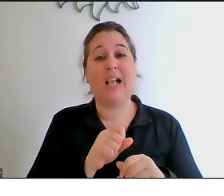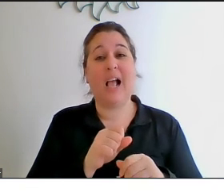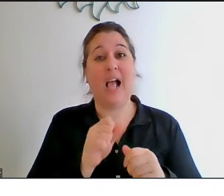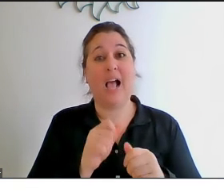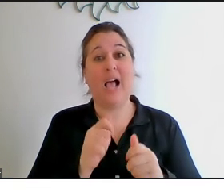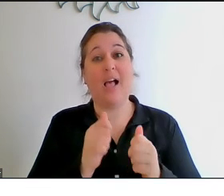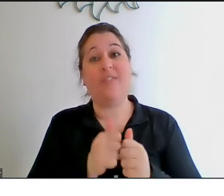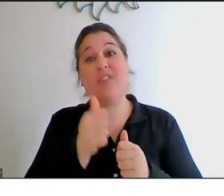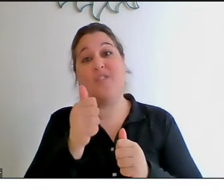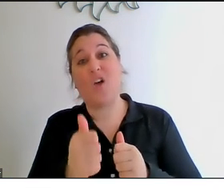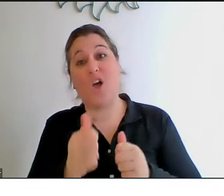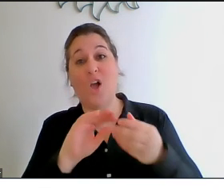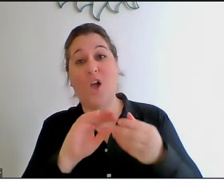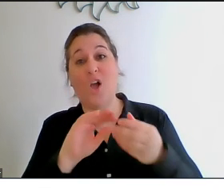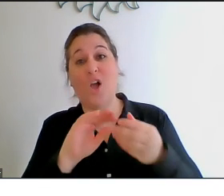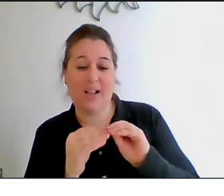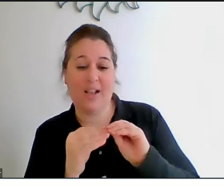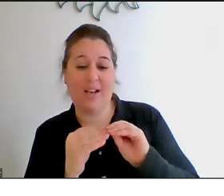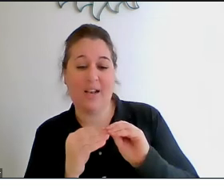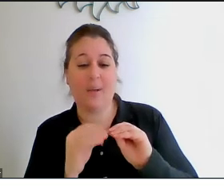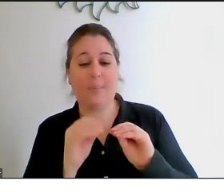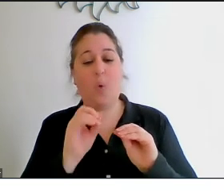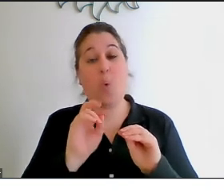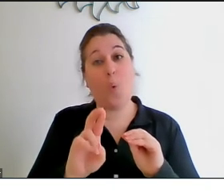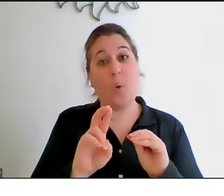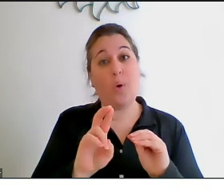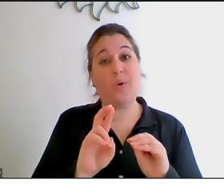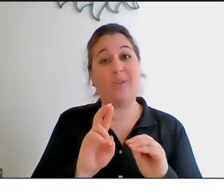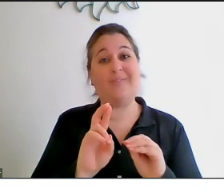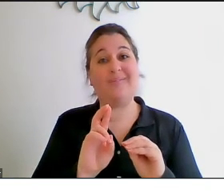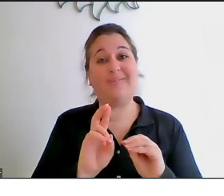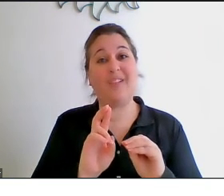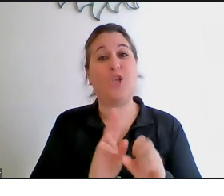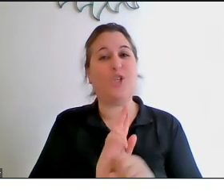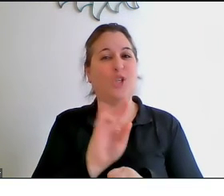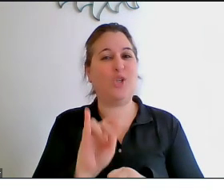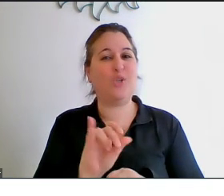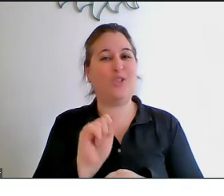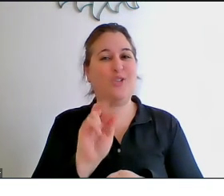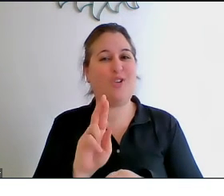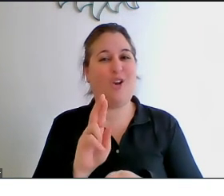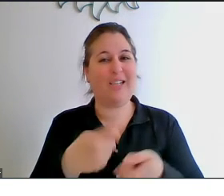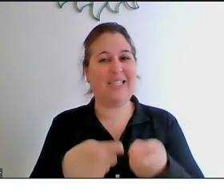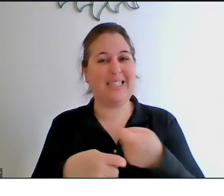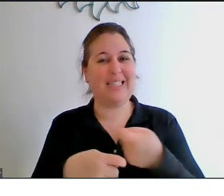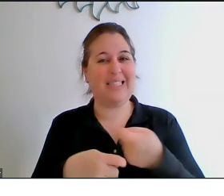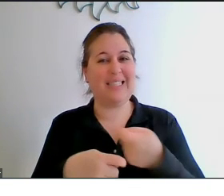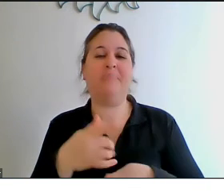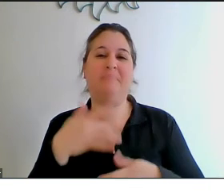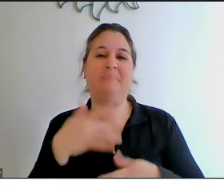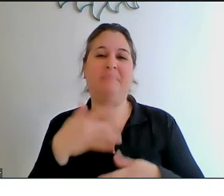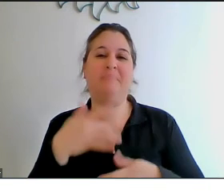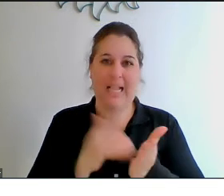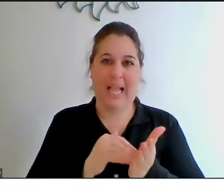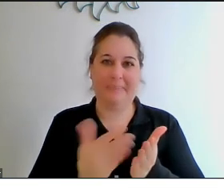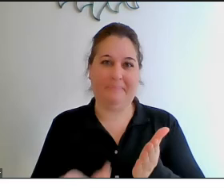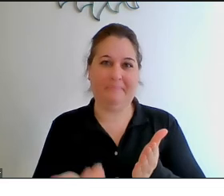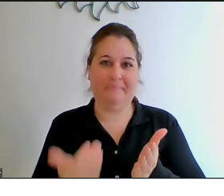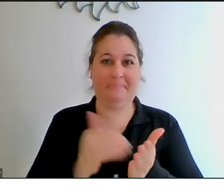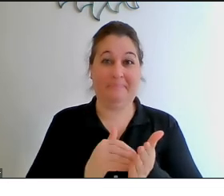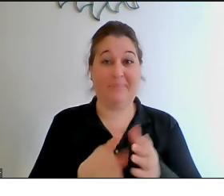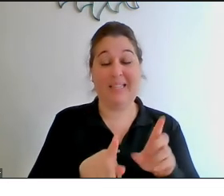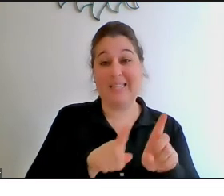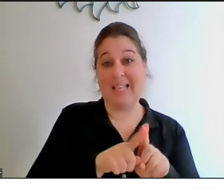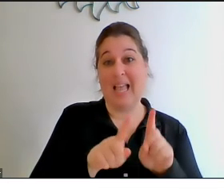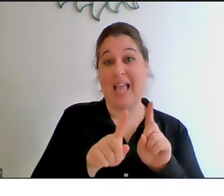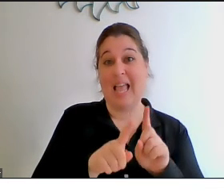add and keep. Different sign, subtract. Keep the sign of the farther number or use a jar instead. One